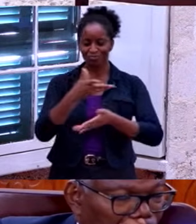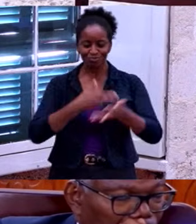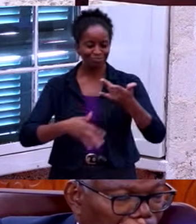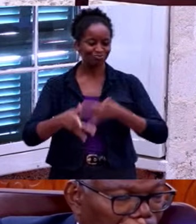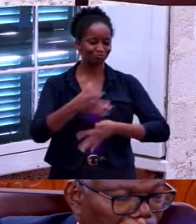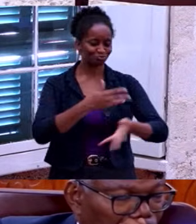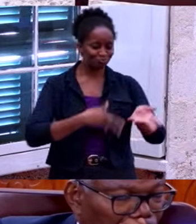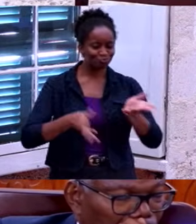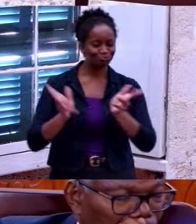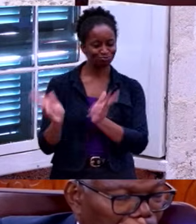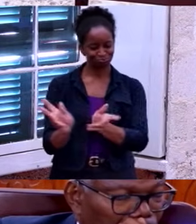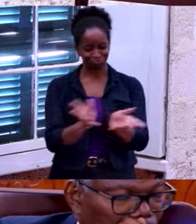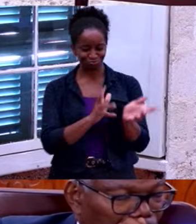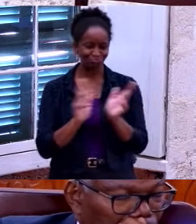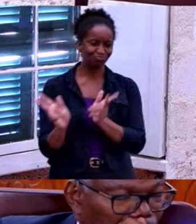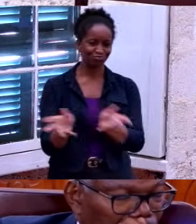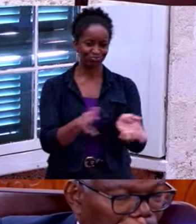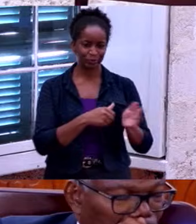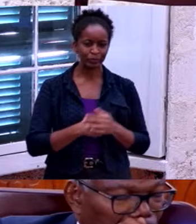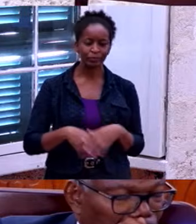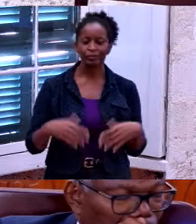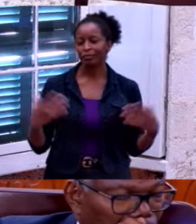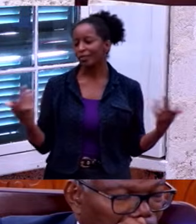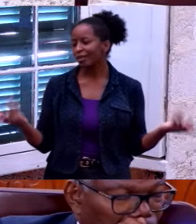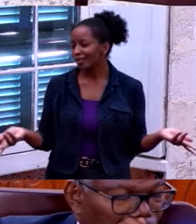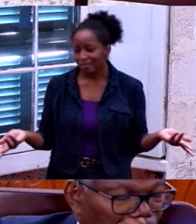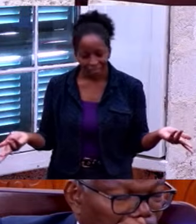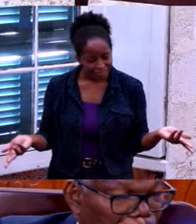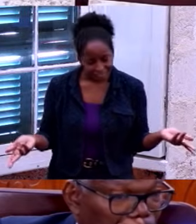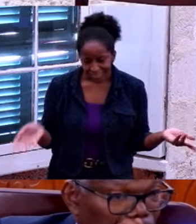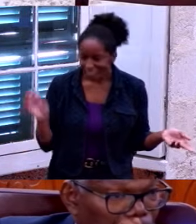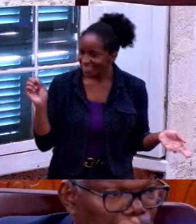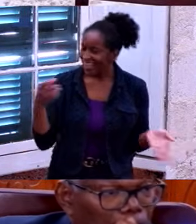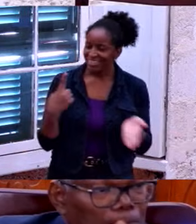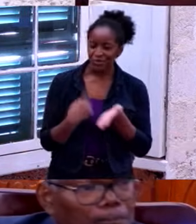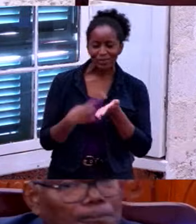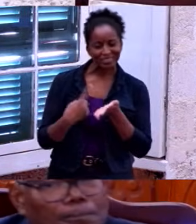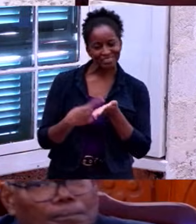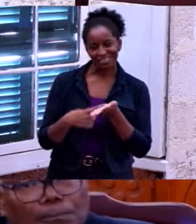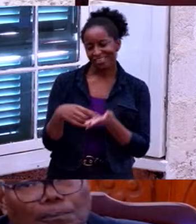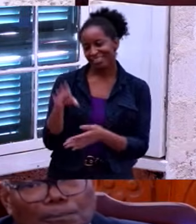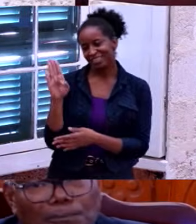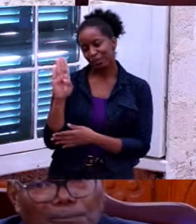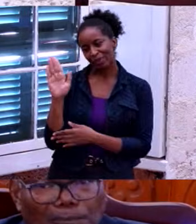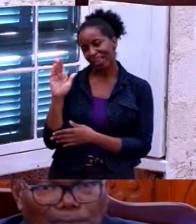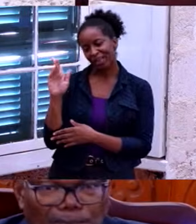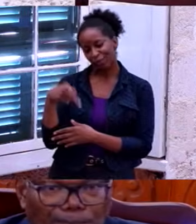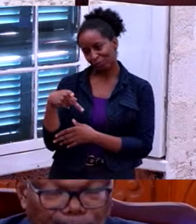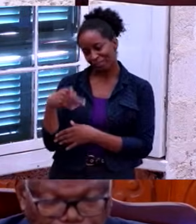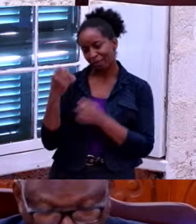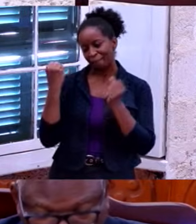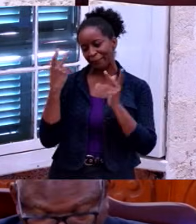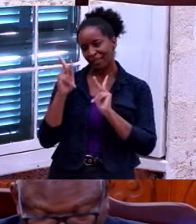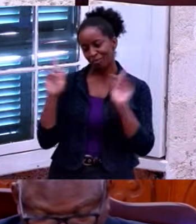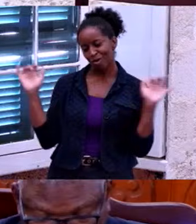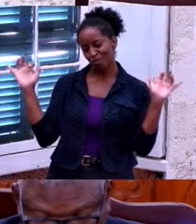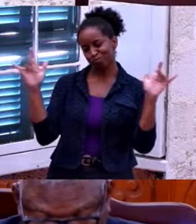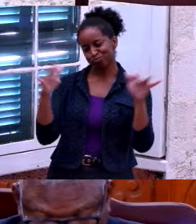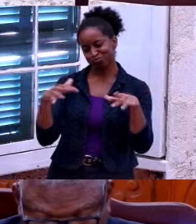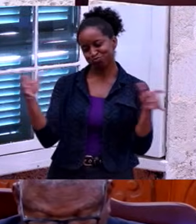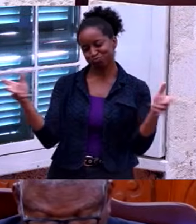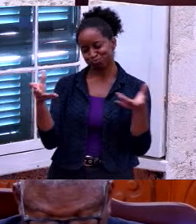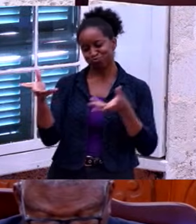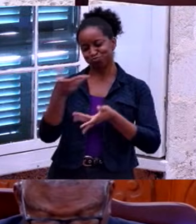no, of course we are talking about VLP public meetings, because while the